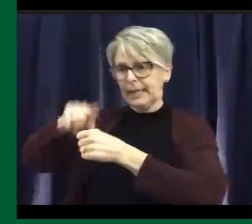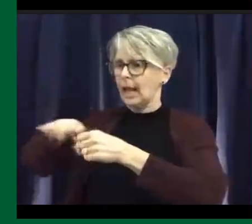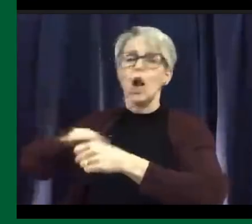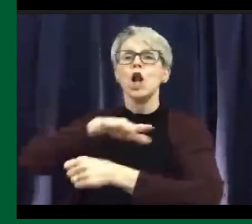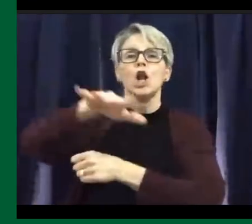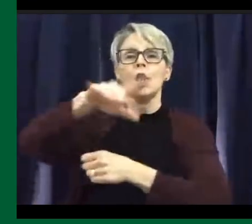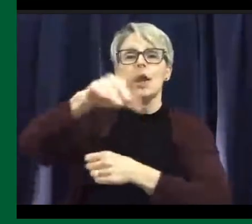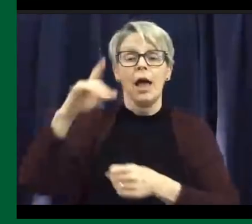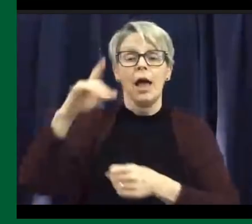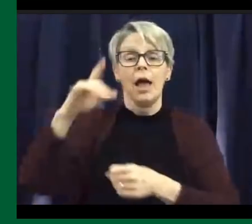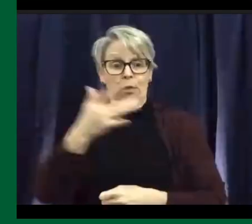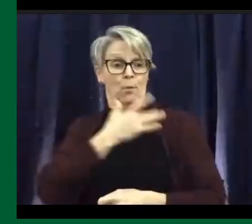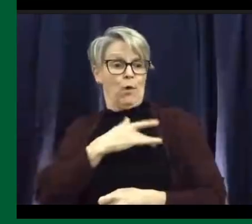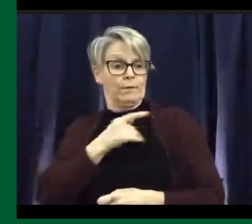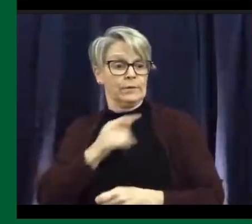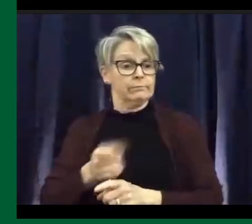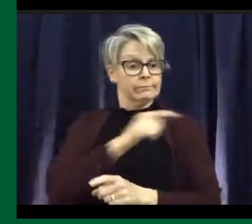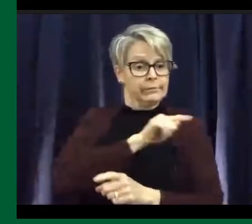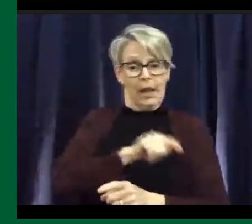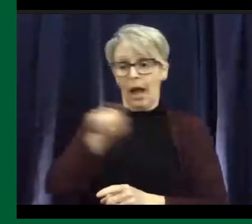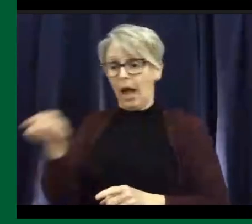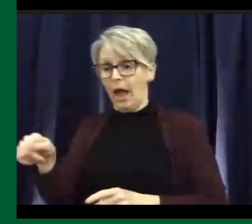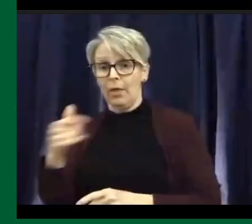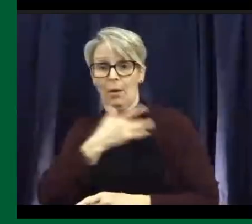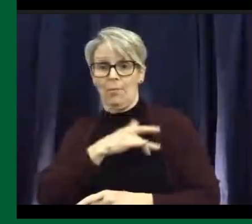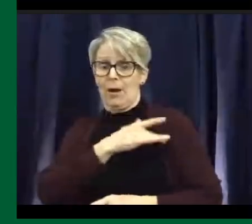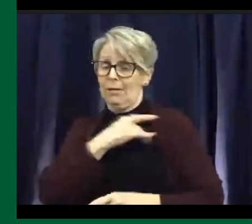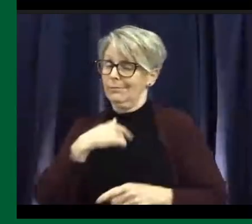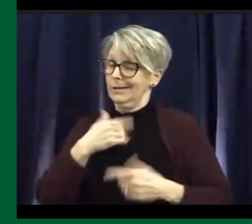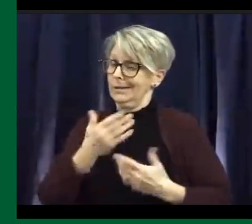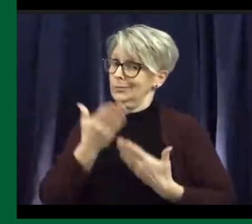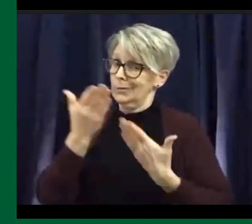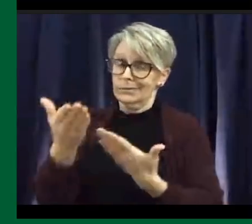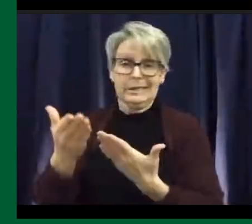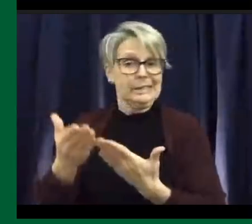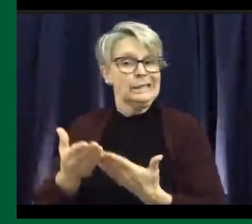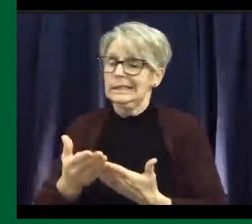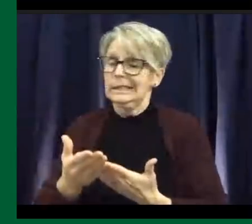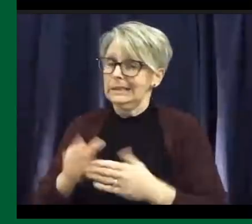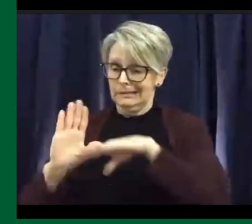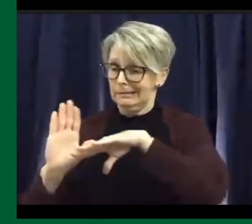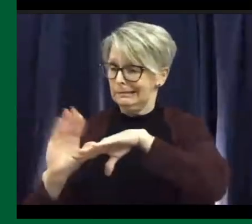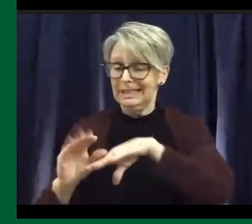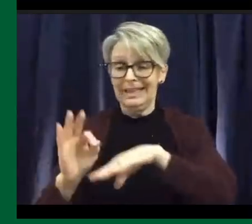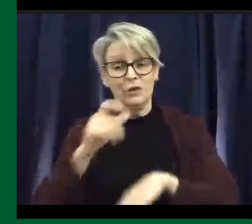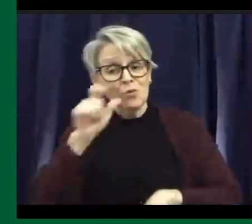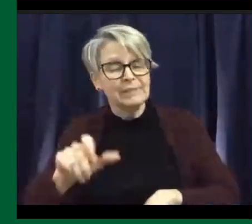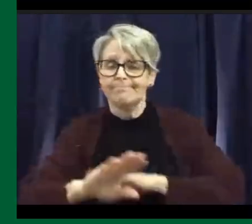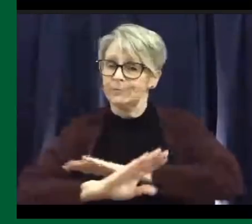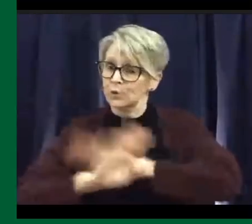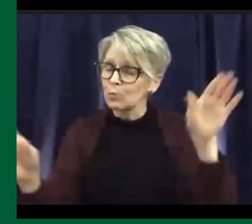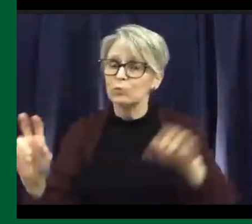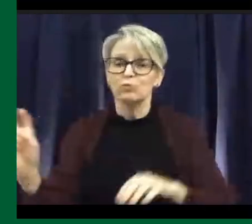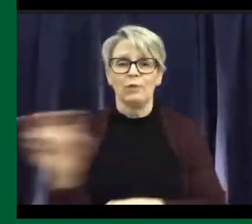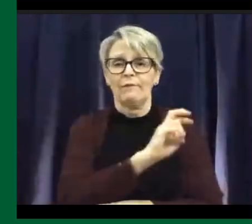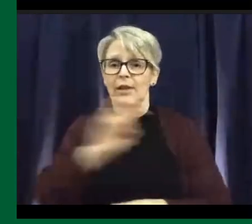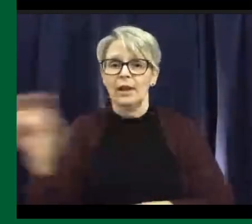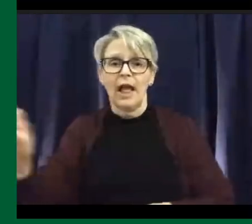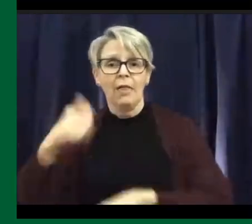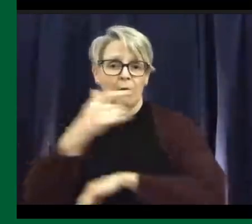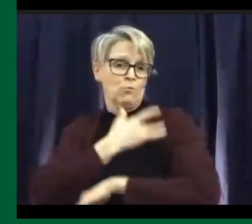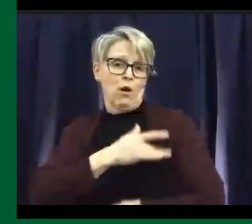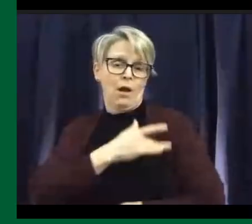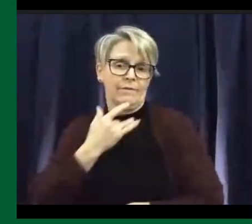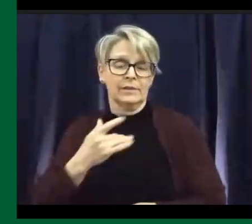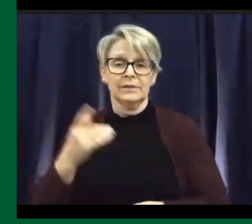travel, we really, my recommendation is minimize non-essential travel. And testing is widely available, even as